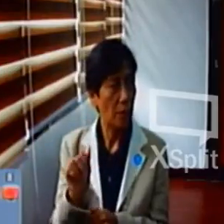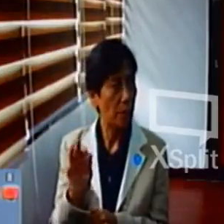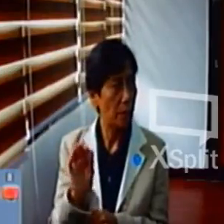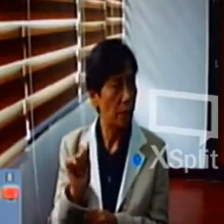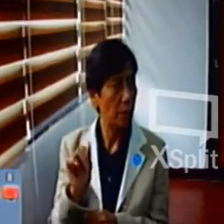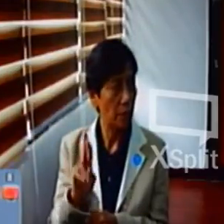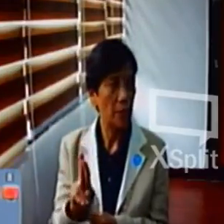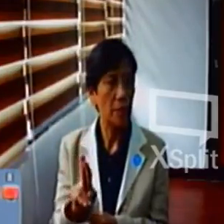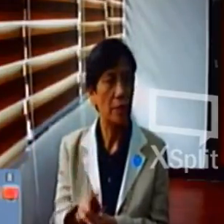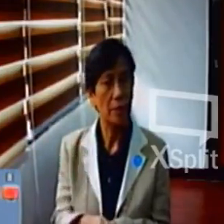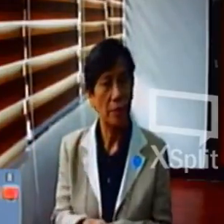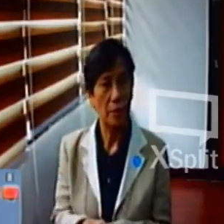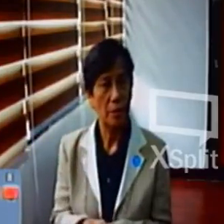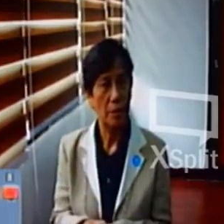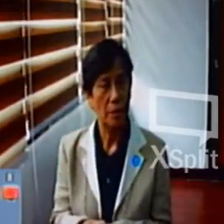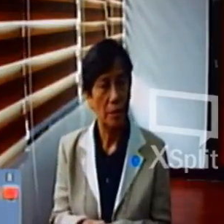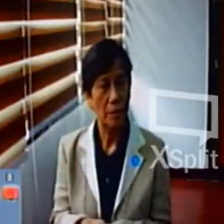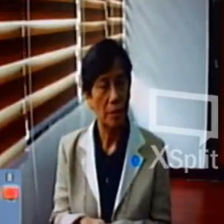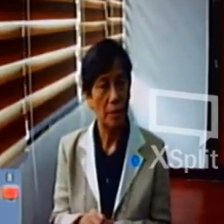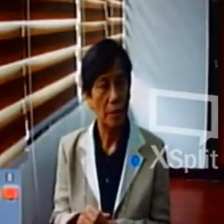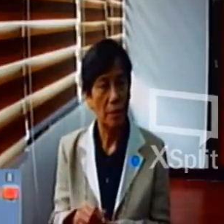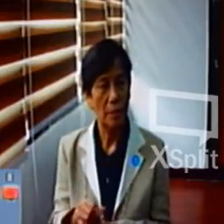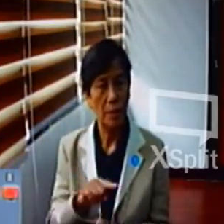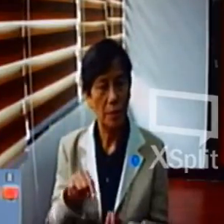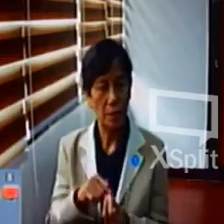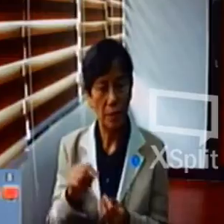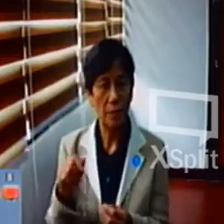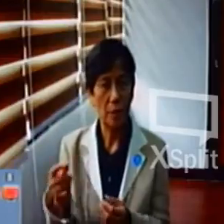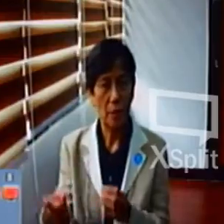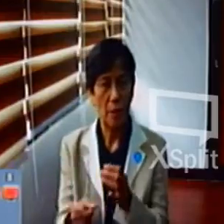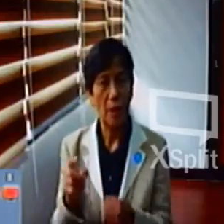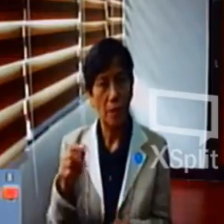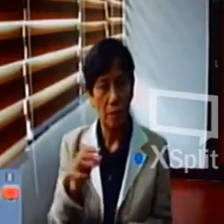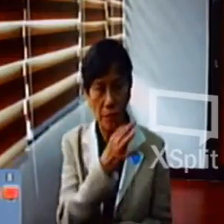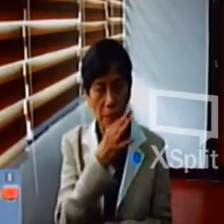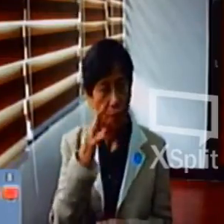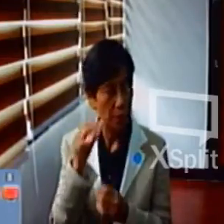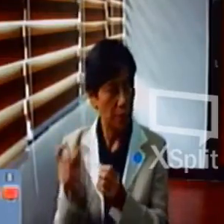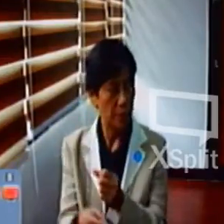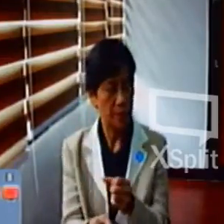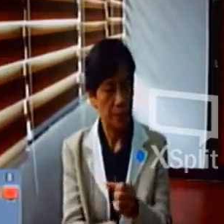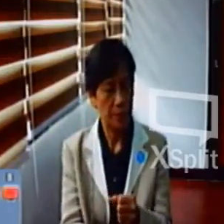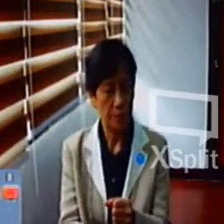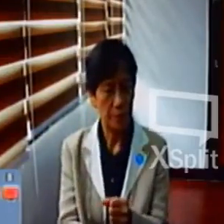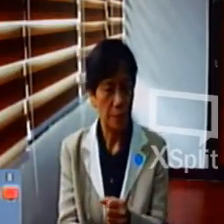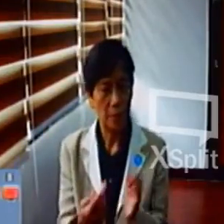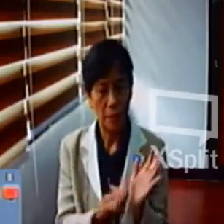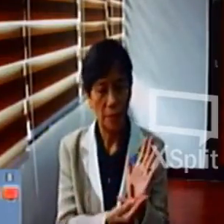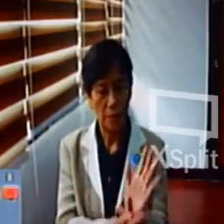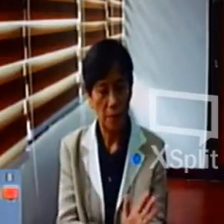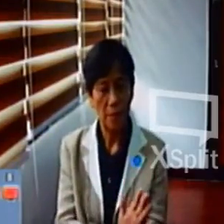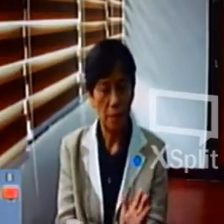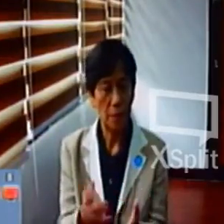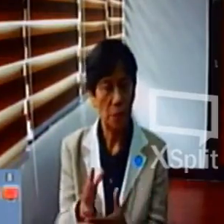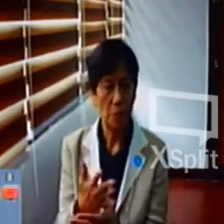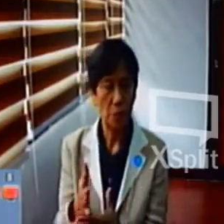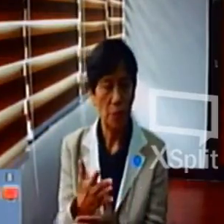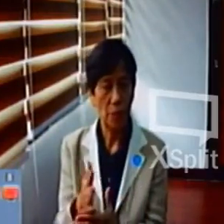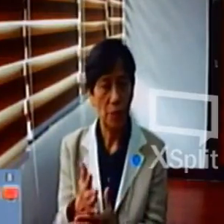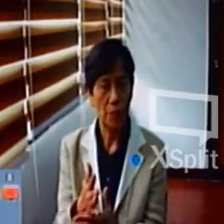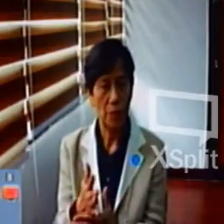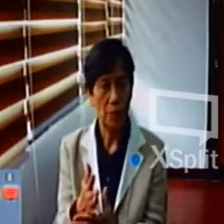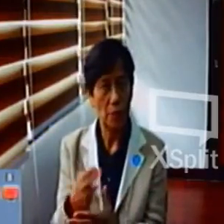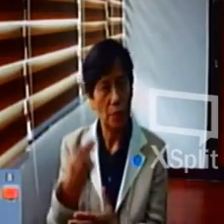Adaptation and Mitigation Initiative in Agriculture. He is being presented to share